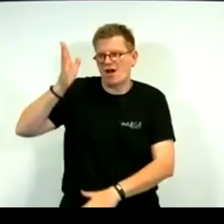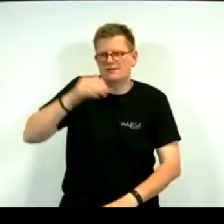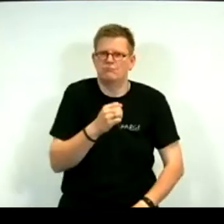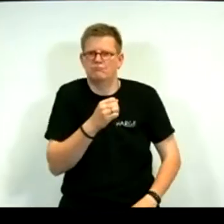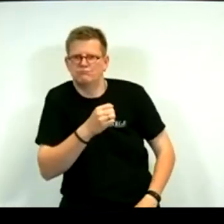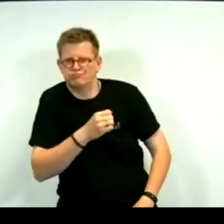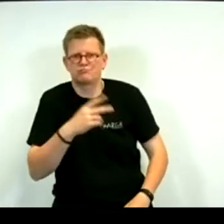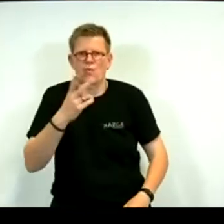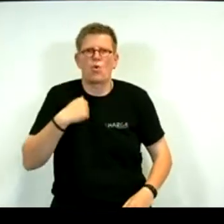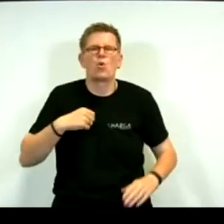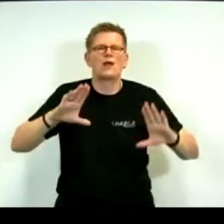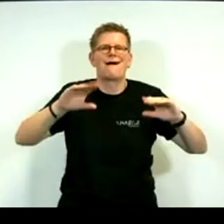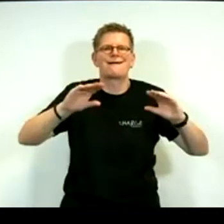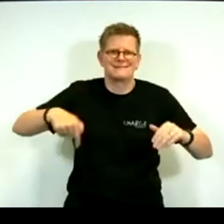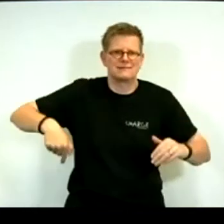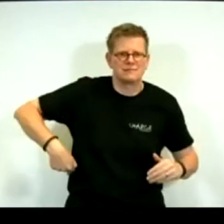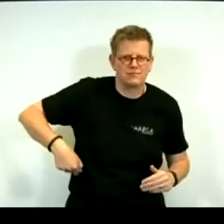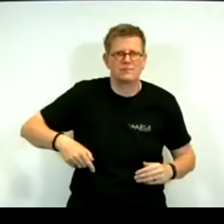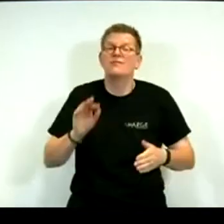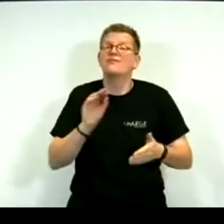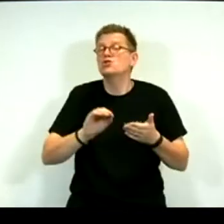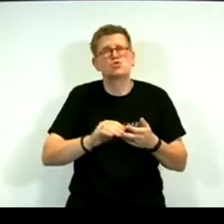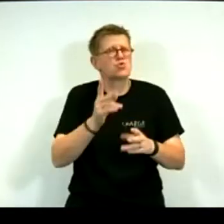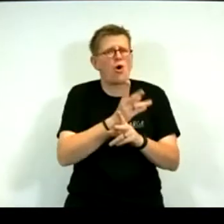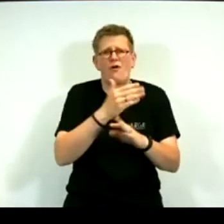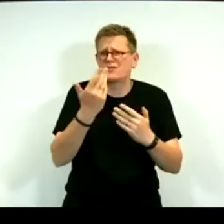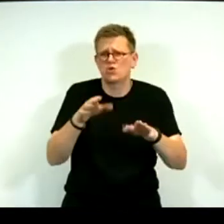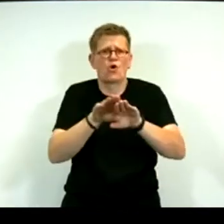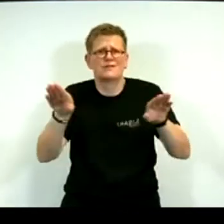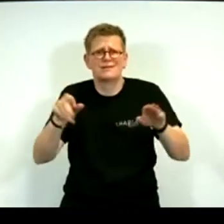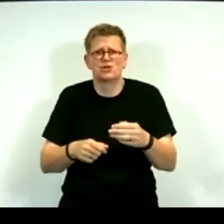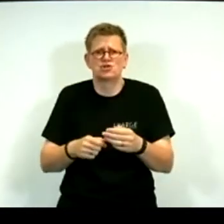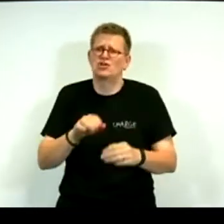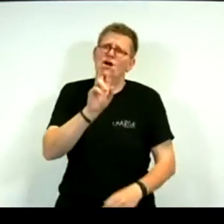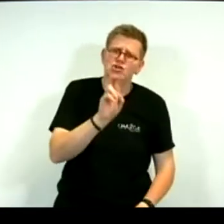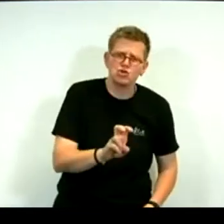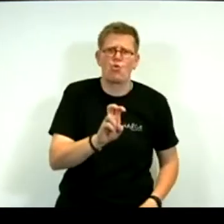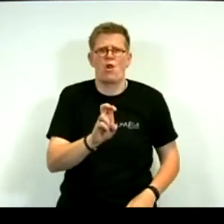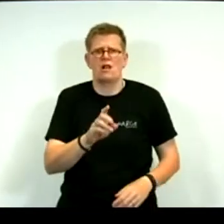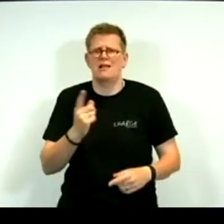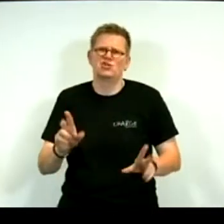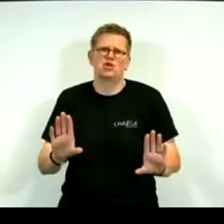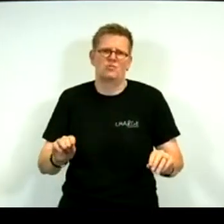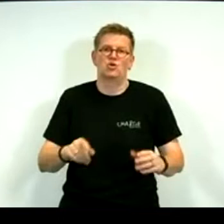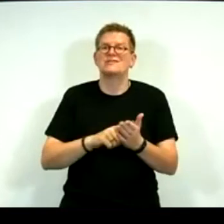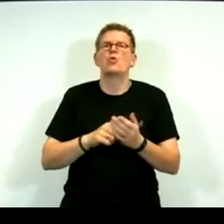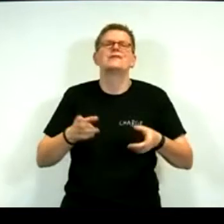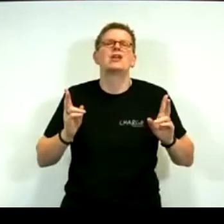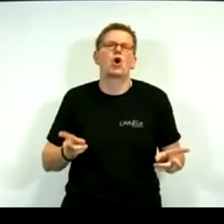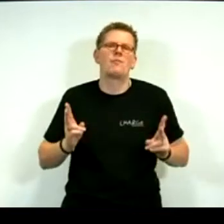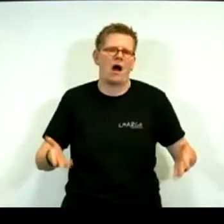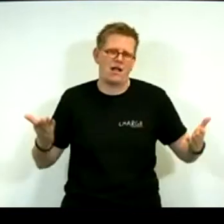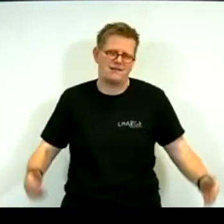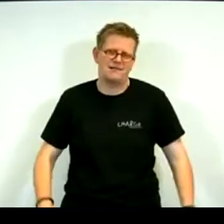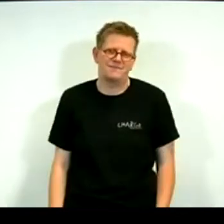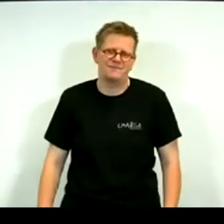at tables because this is normal. Well, one of the interesting things about charge is if